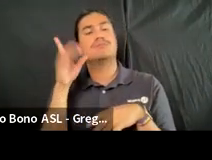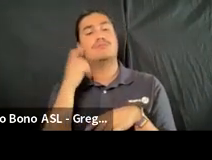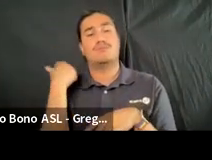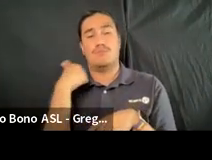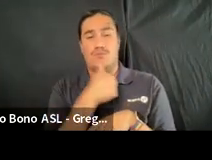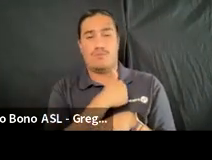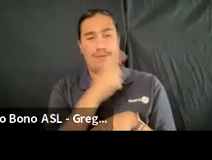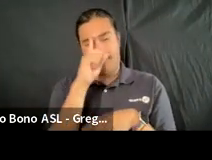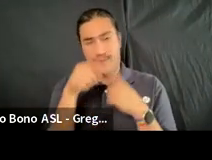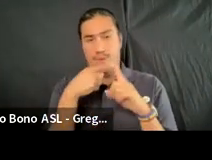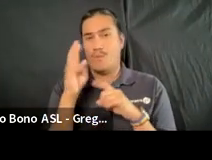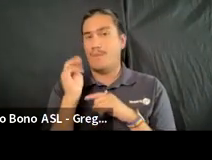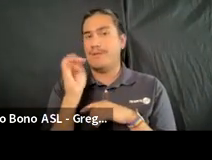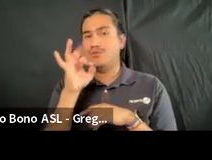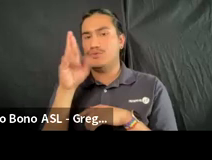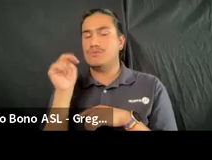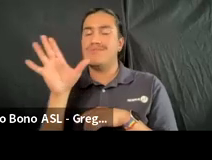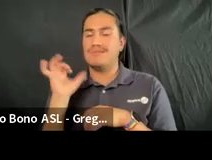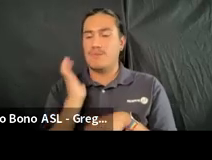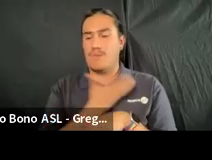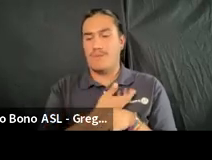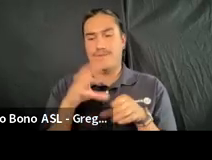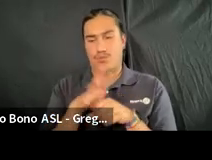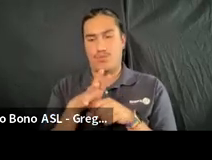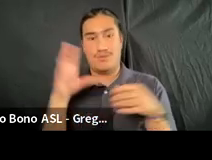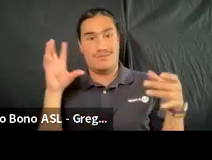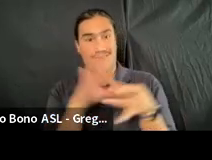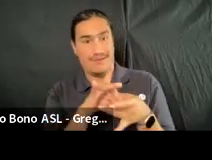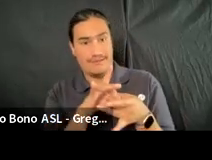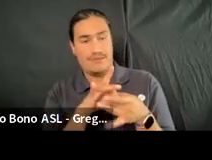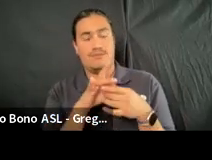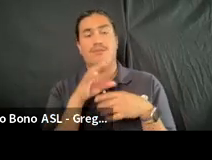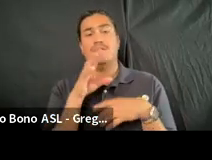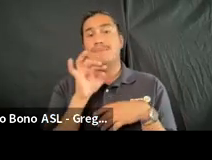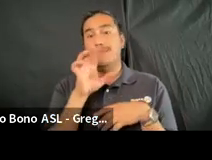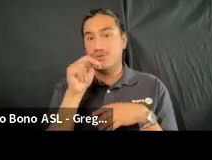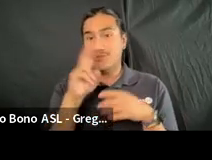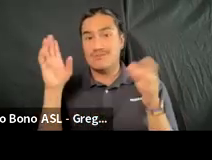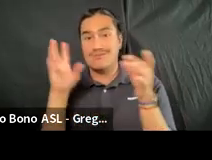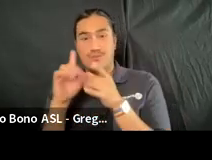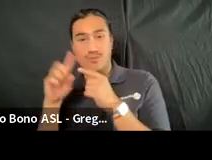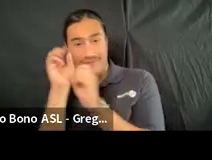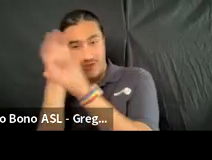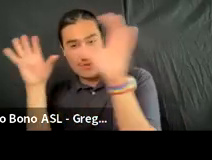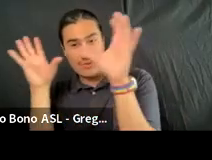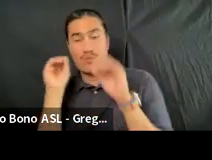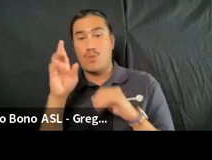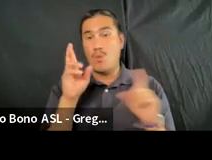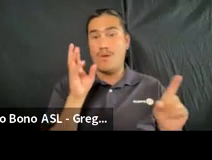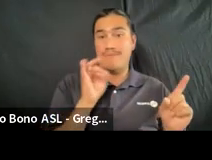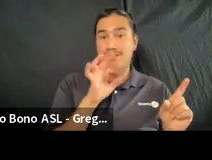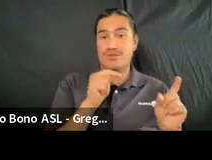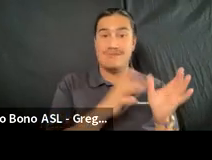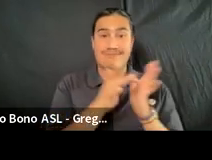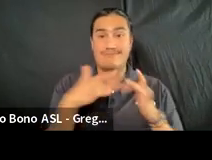mission is our fuel. Mm. Is our mission connected to our vision? Or is our mission so exciting that we actually